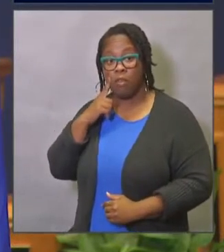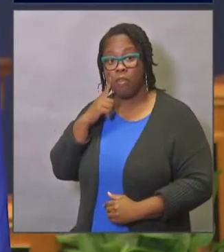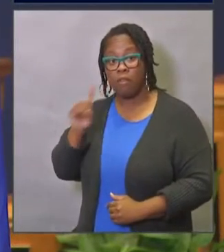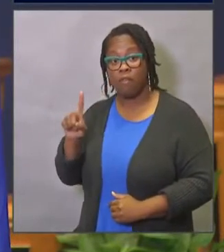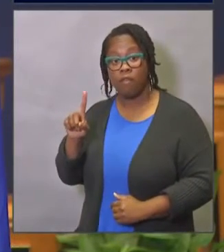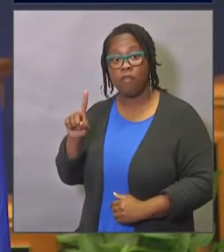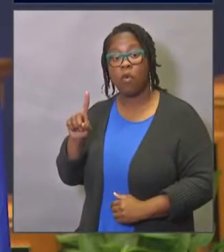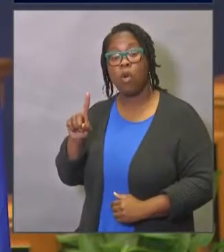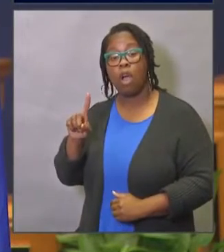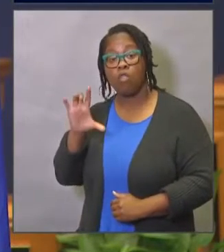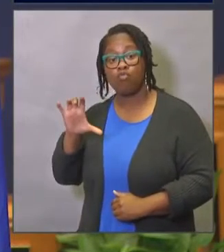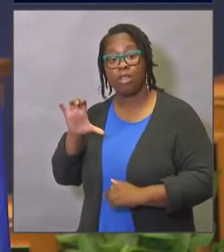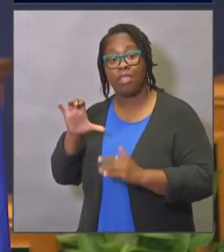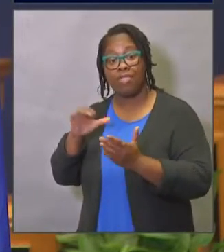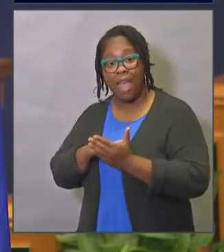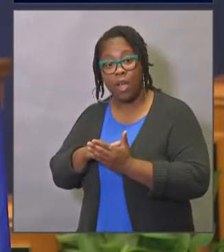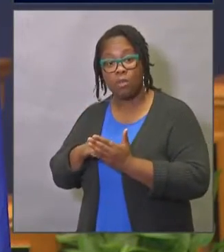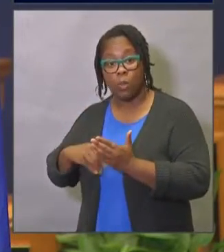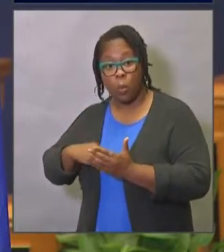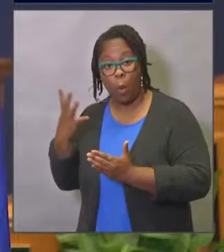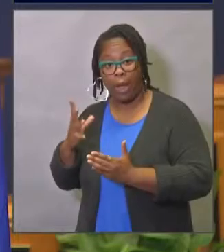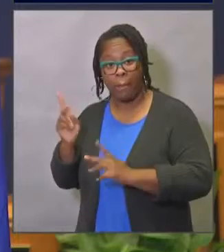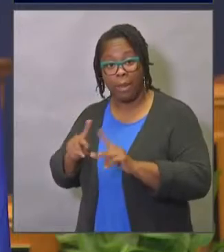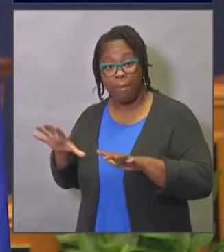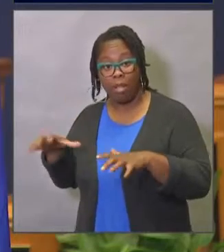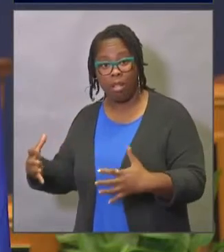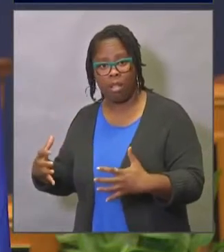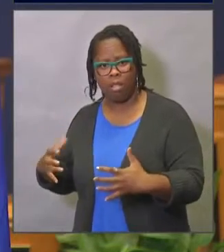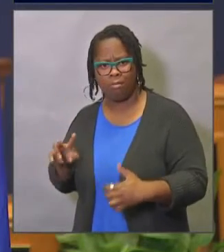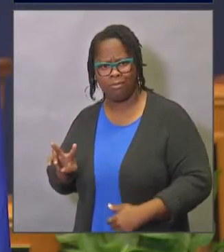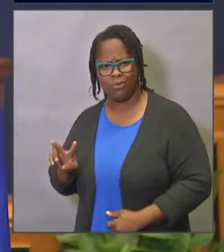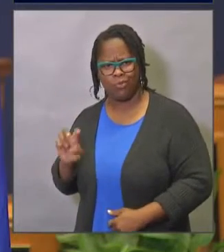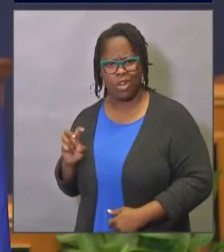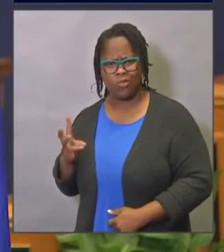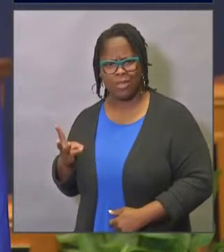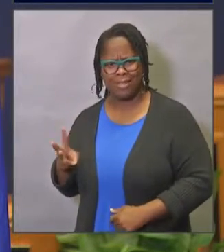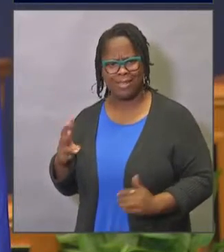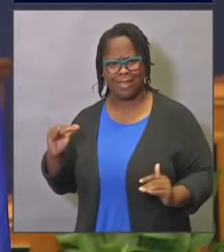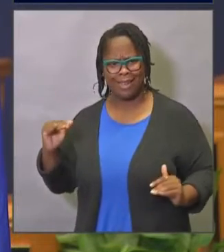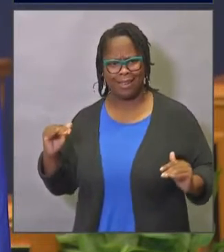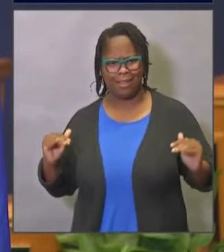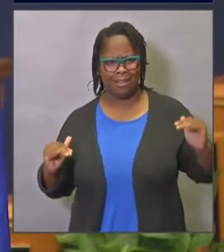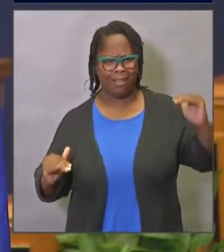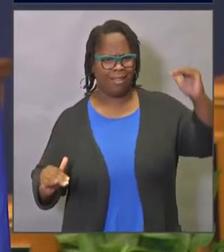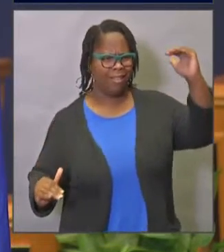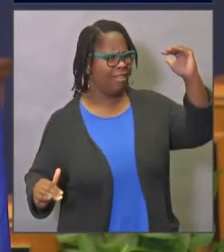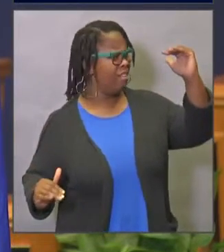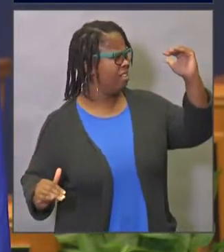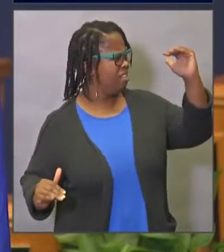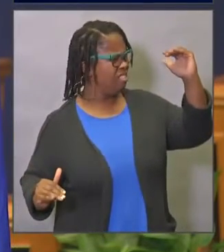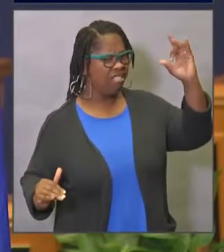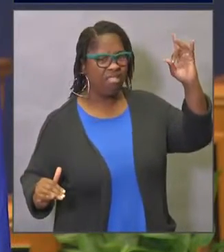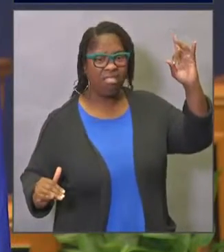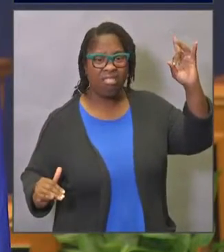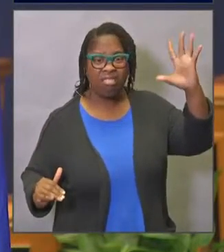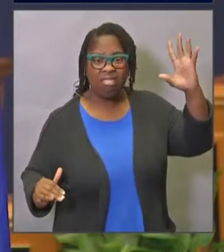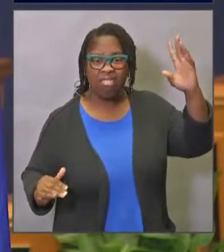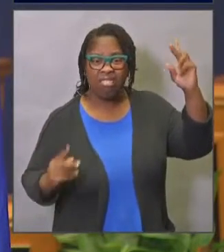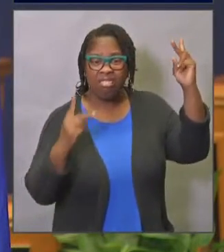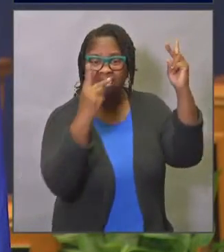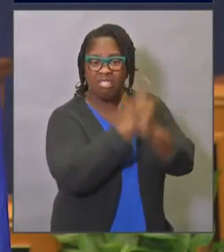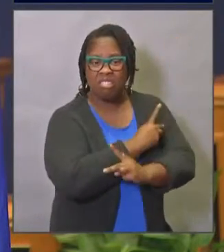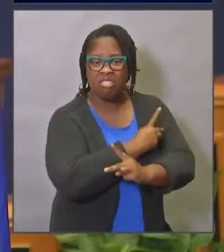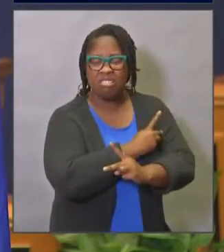216.3% per 100,000 for white residents. This is sobering, and it should not be this way. Many of